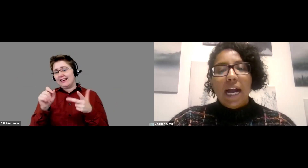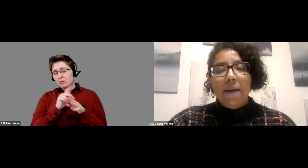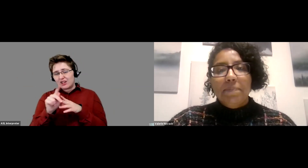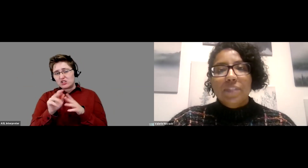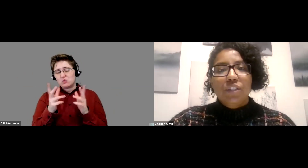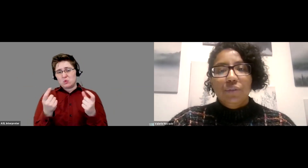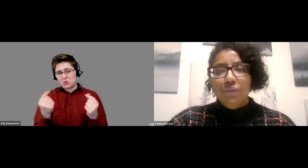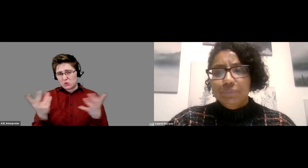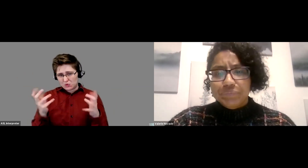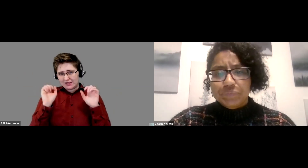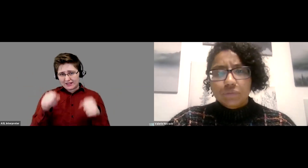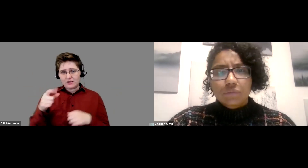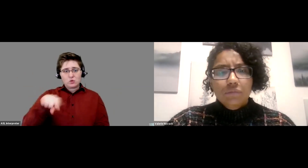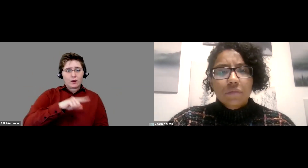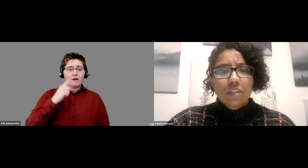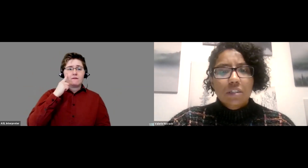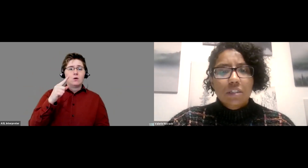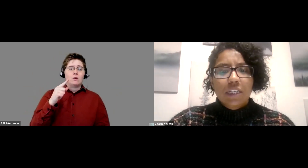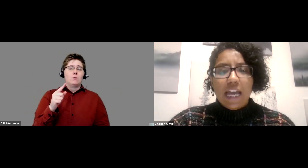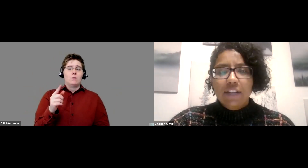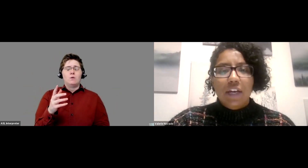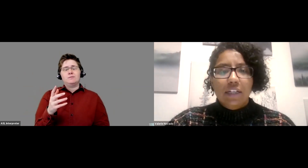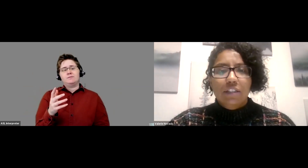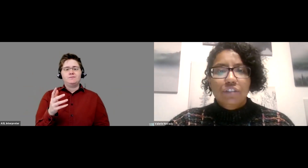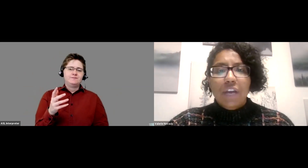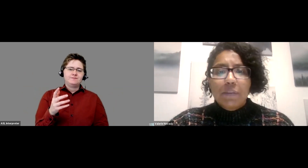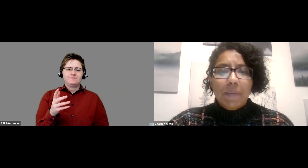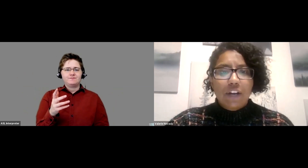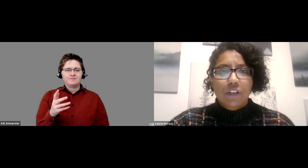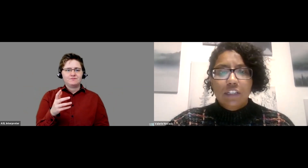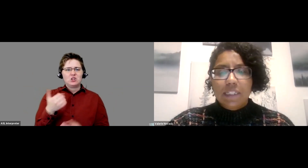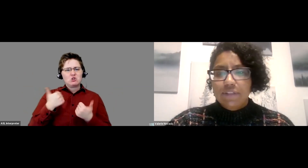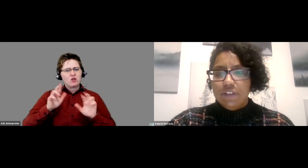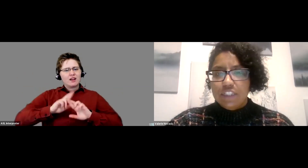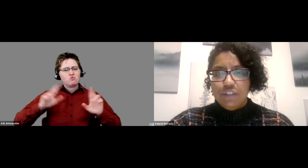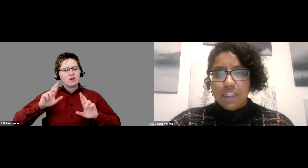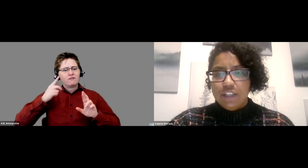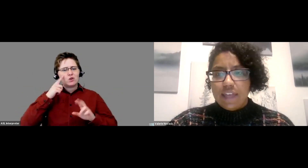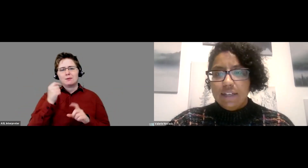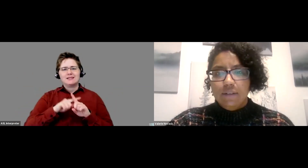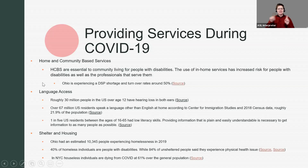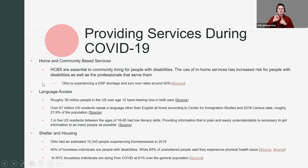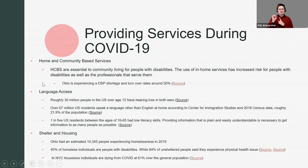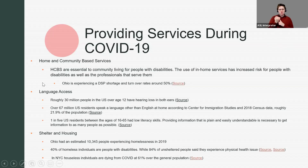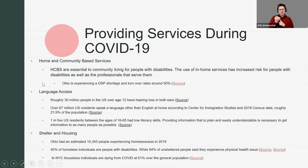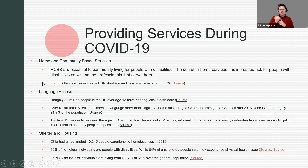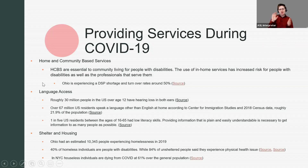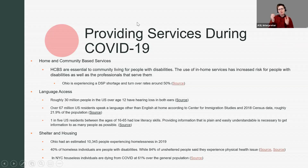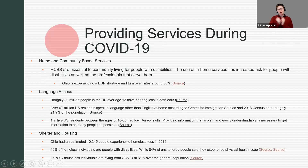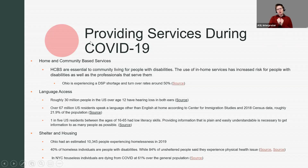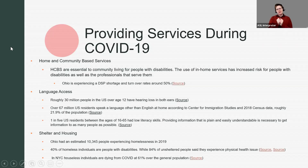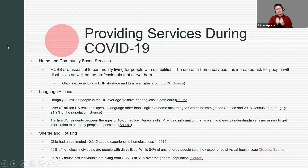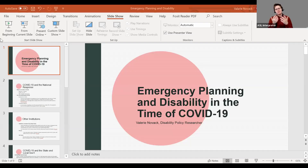professional, to kind of try to prepare for a little bit different of a situation than maybe what